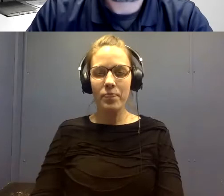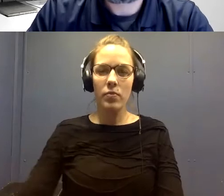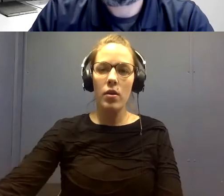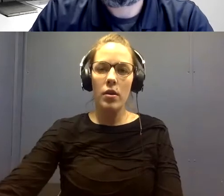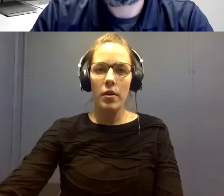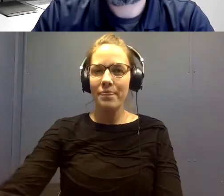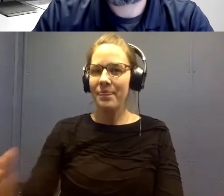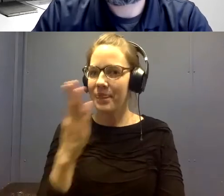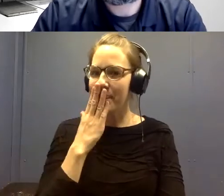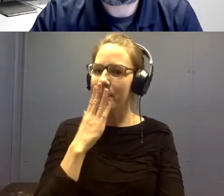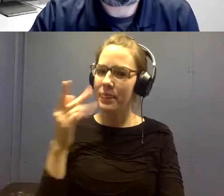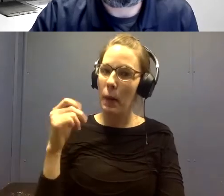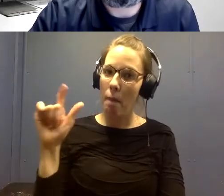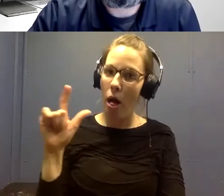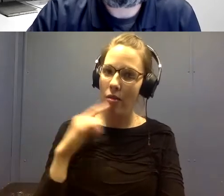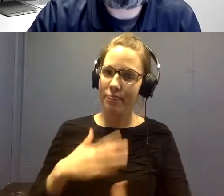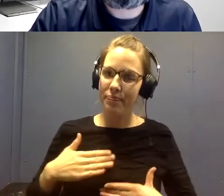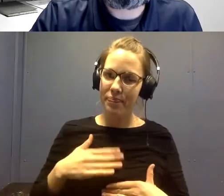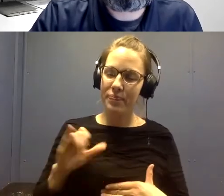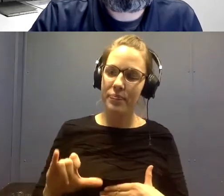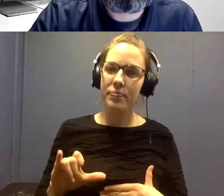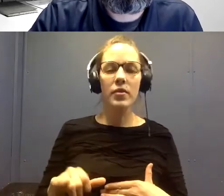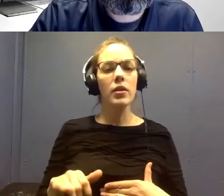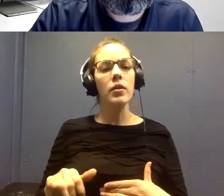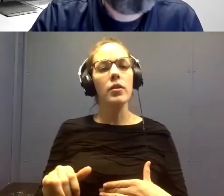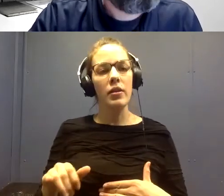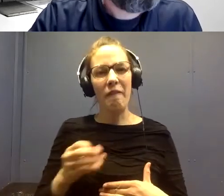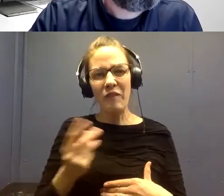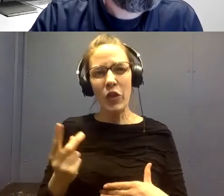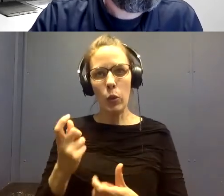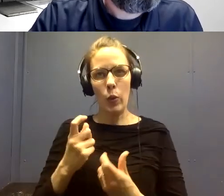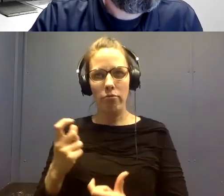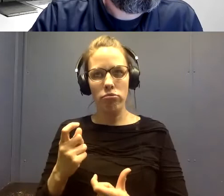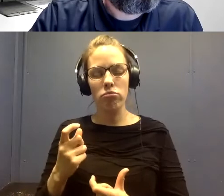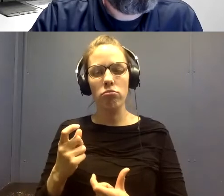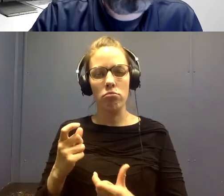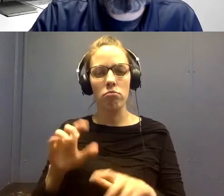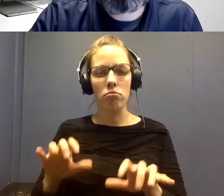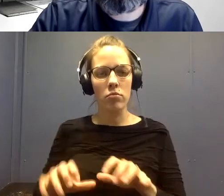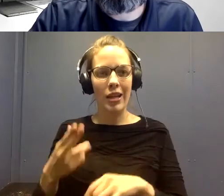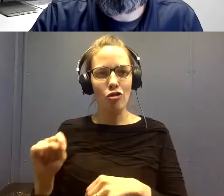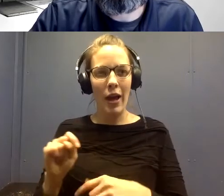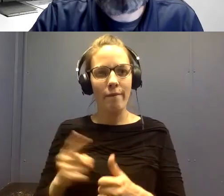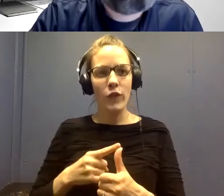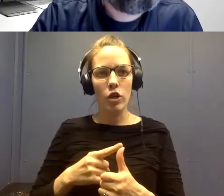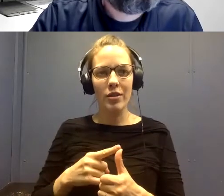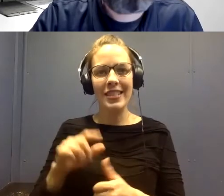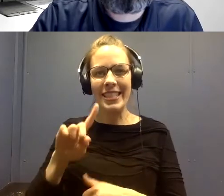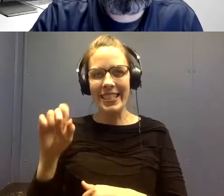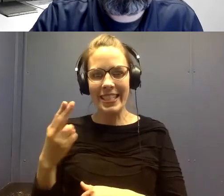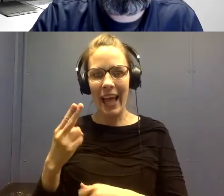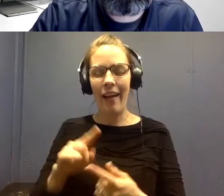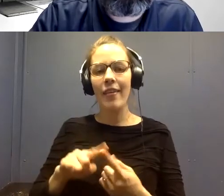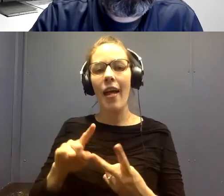Thanks for that, Paul. We really appreciate it. We have gotten a couple of questions typed here into the chat. I'm first going to go to Zach and then